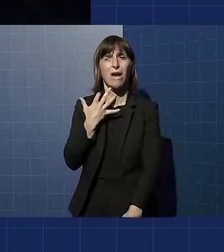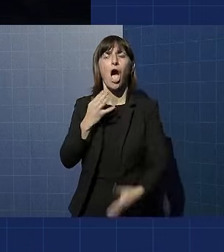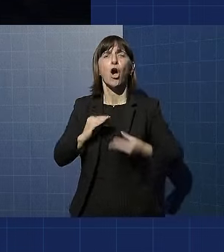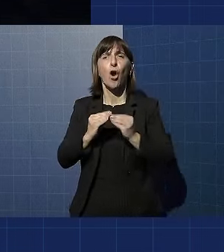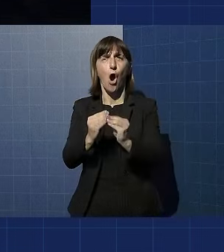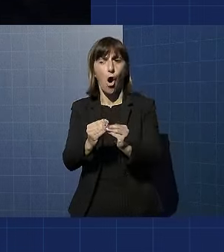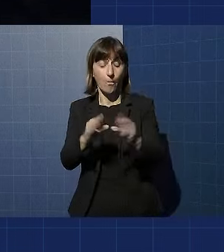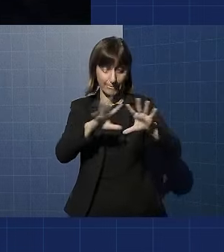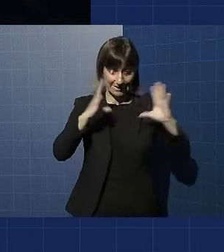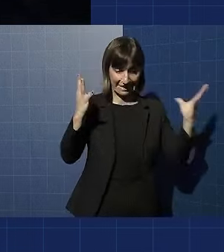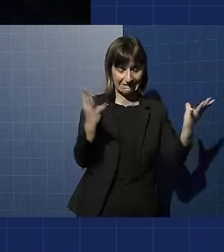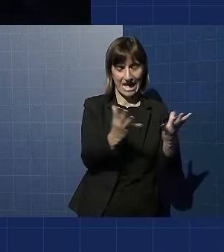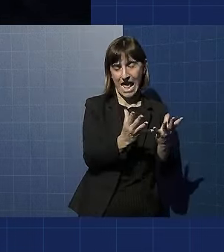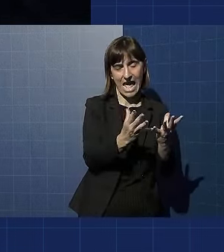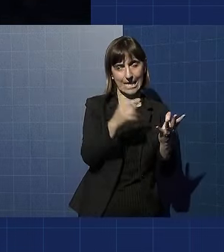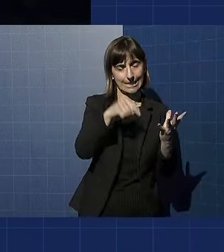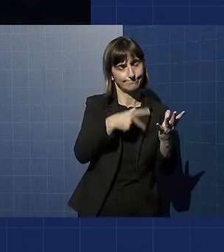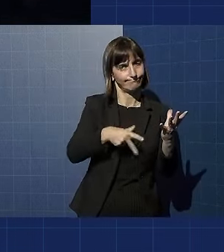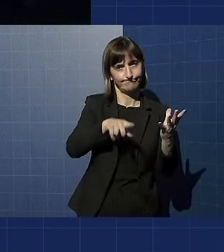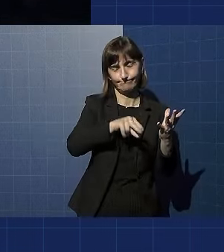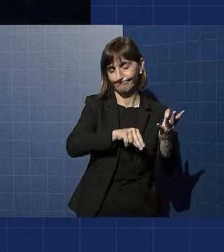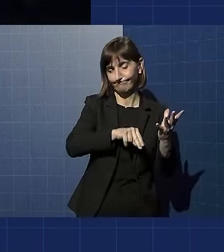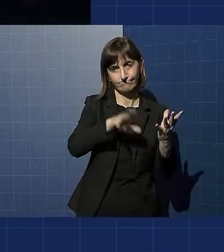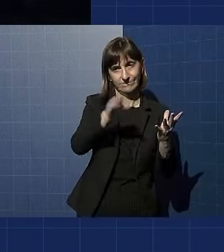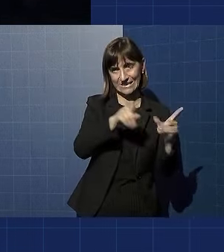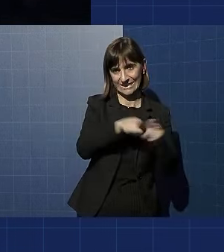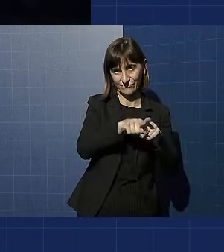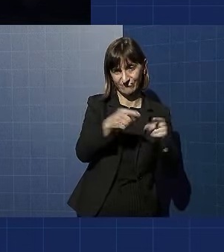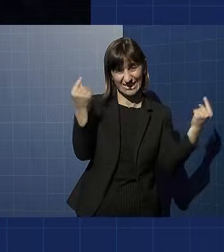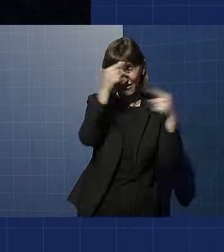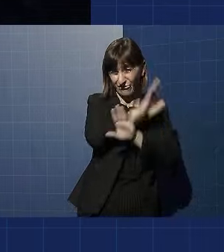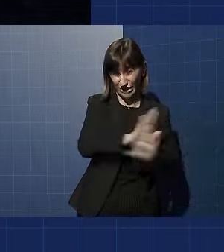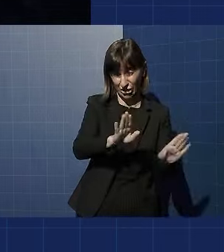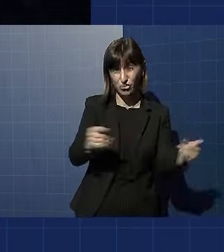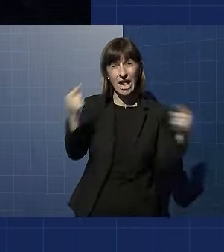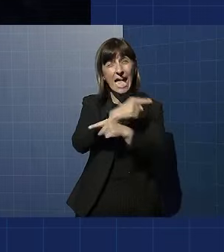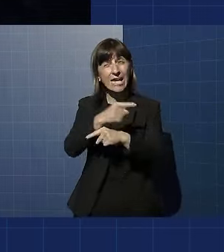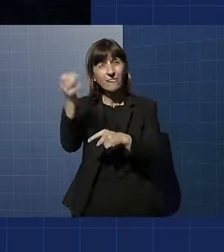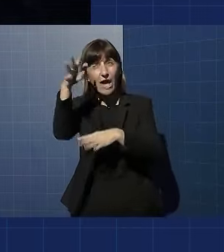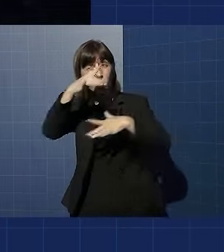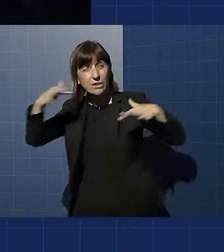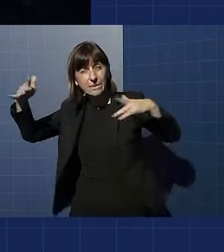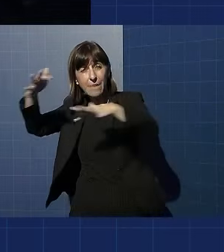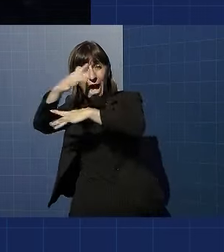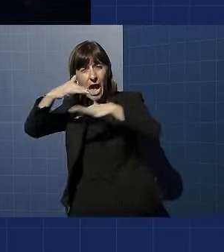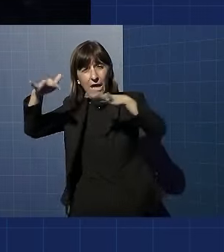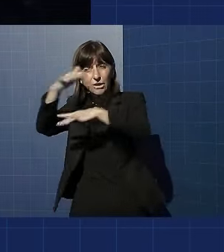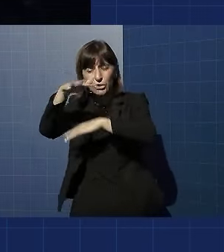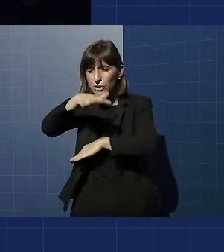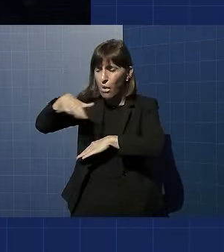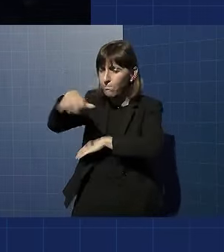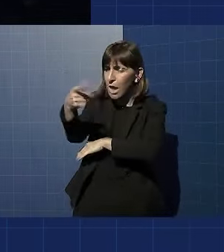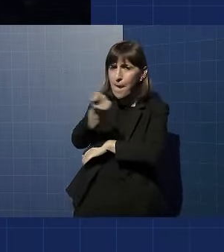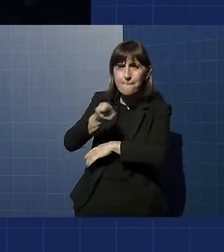a microgravity environment, you can much more easily understand the fundamentals of how a tumor can do